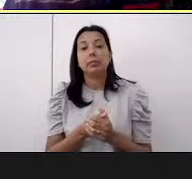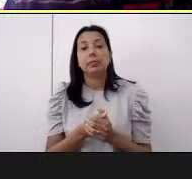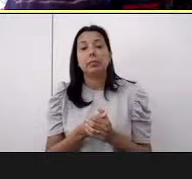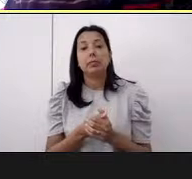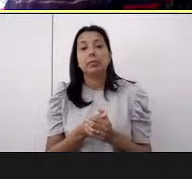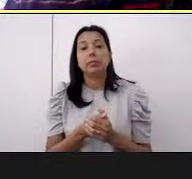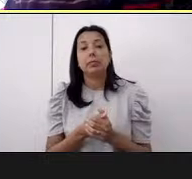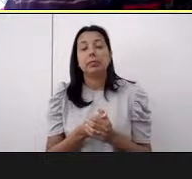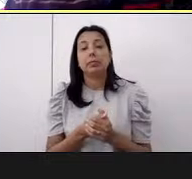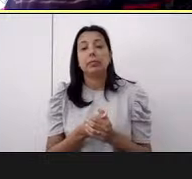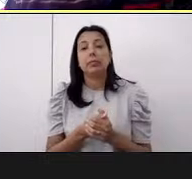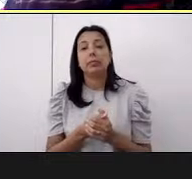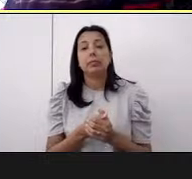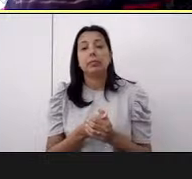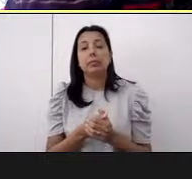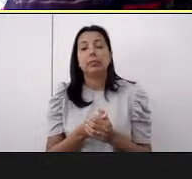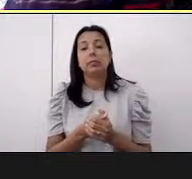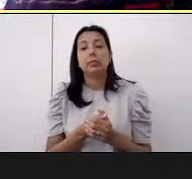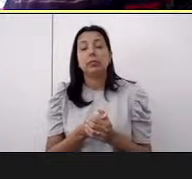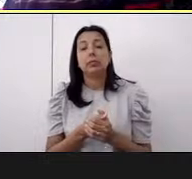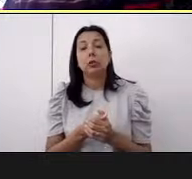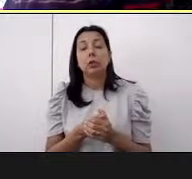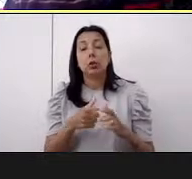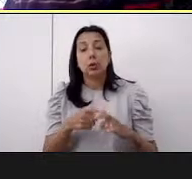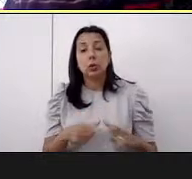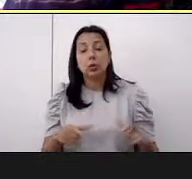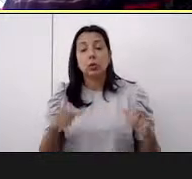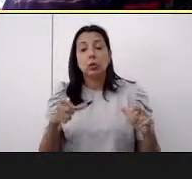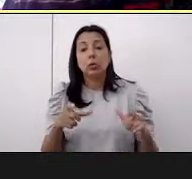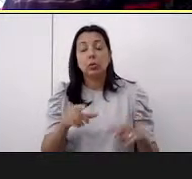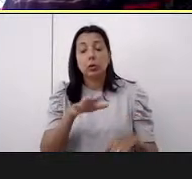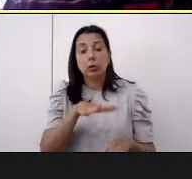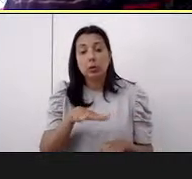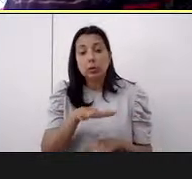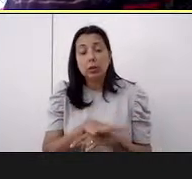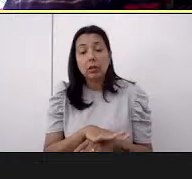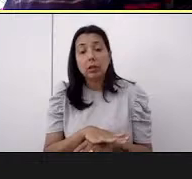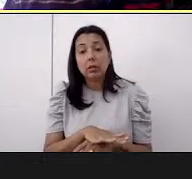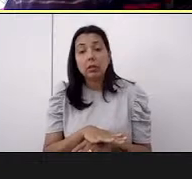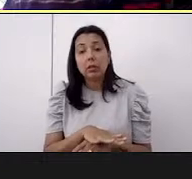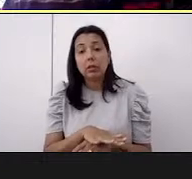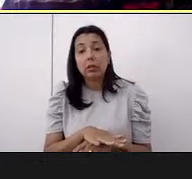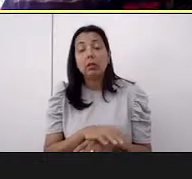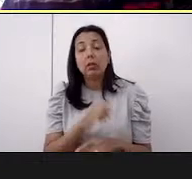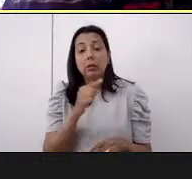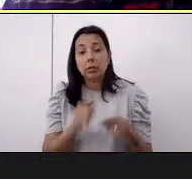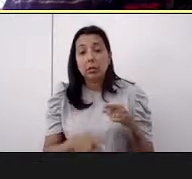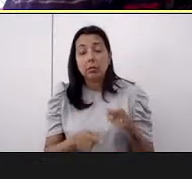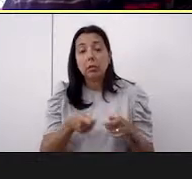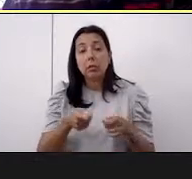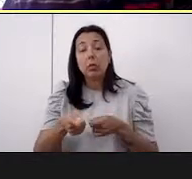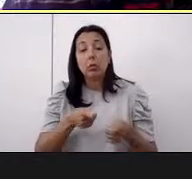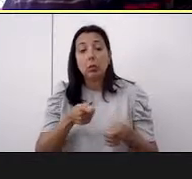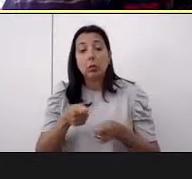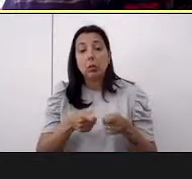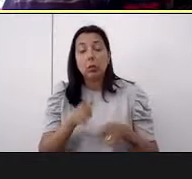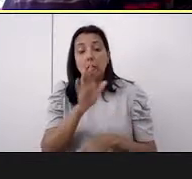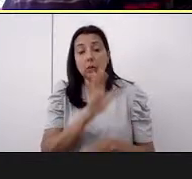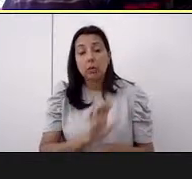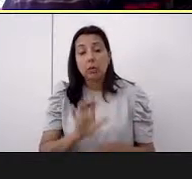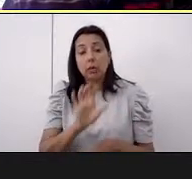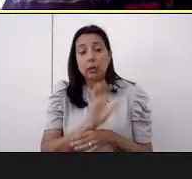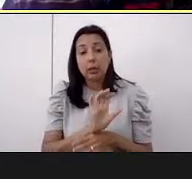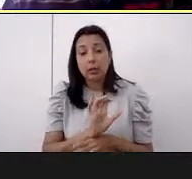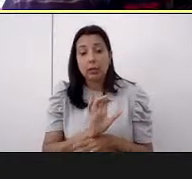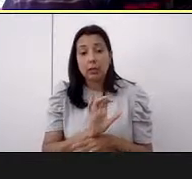policies. This social movement can find sometimes allies among judges and legal professionals who